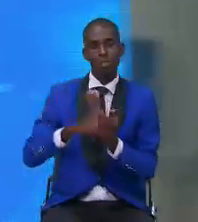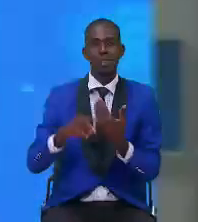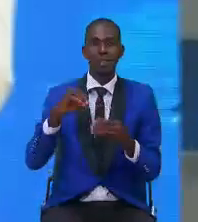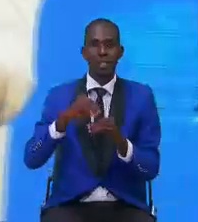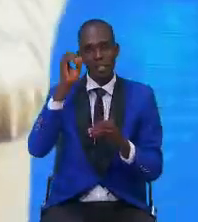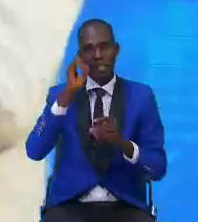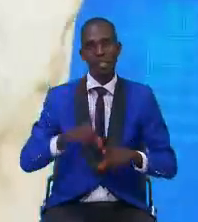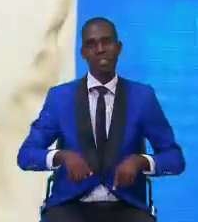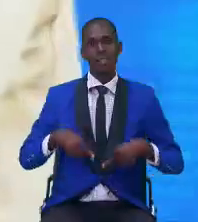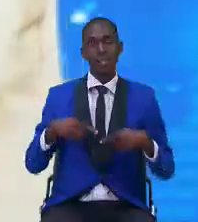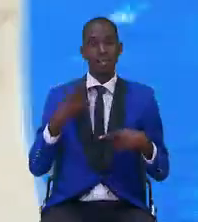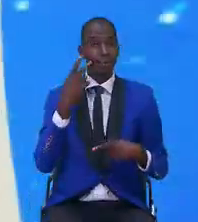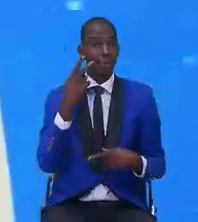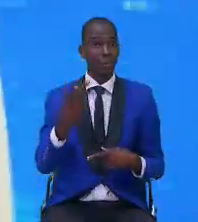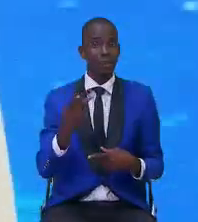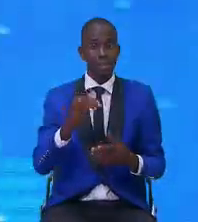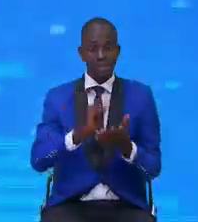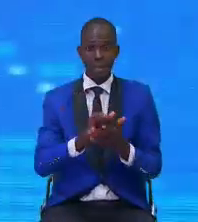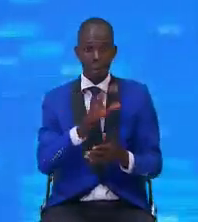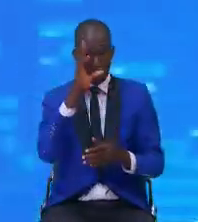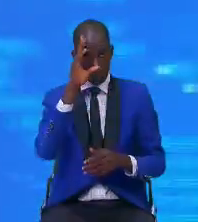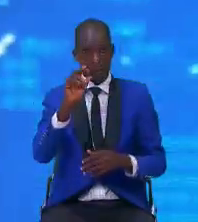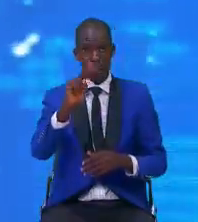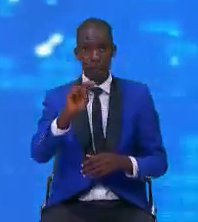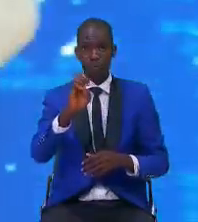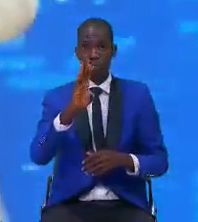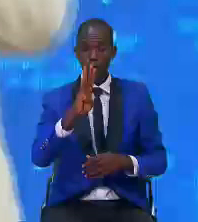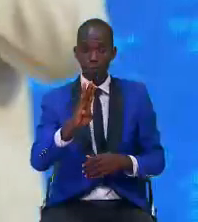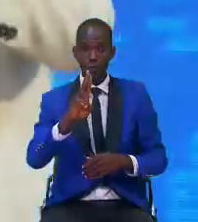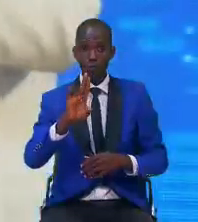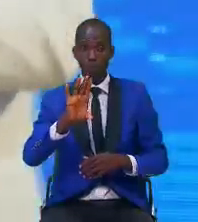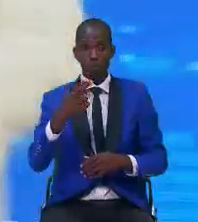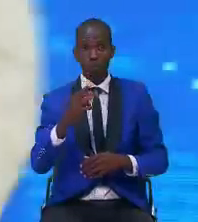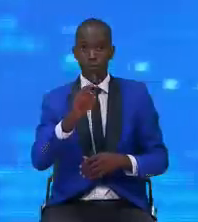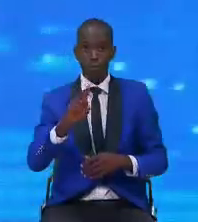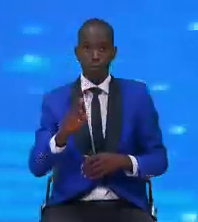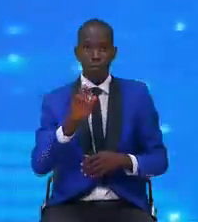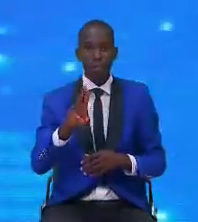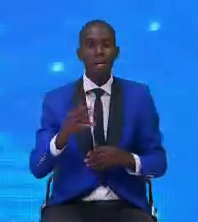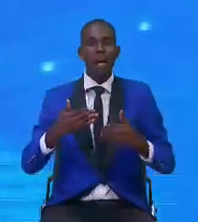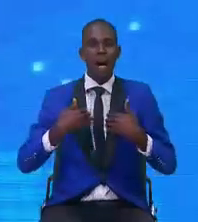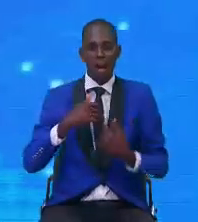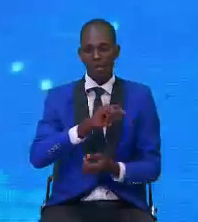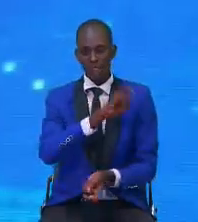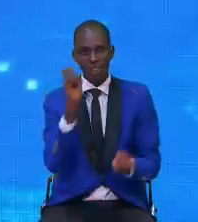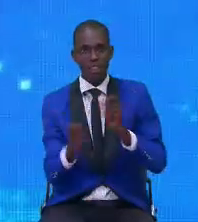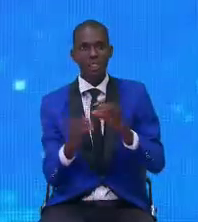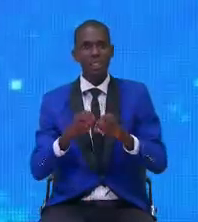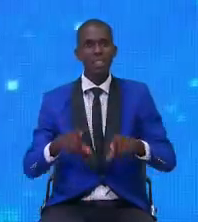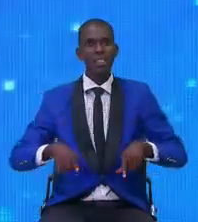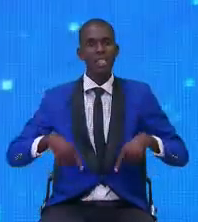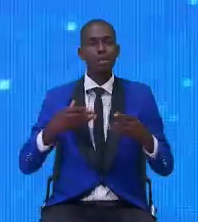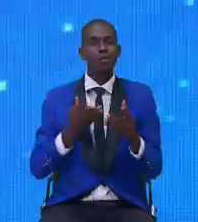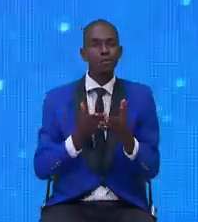And so Nebuchadnezzar, in turning around, having divine solution coming from heaven, he brought